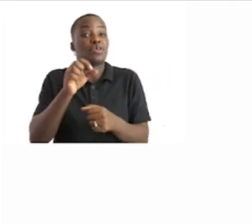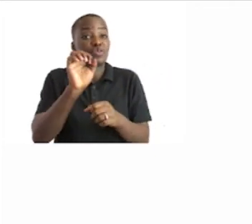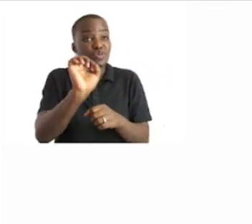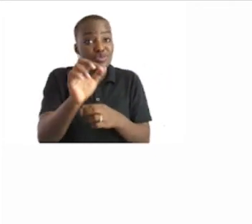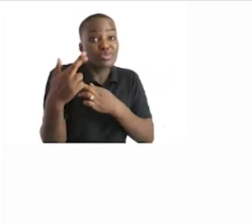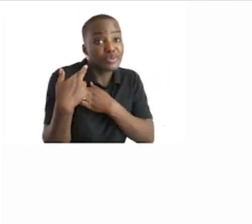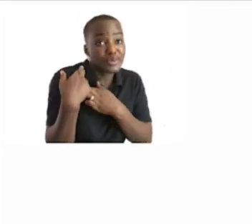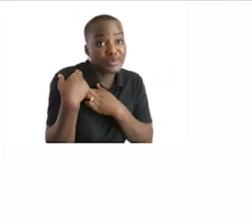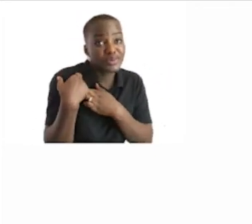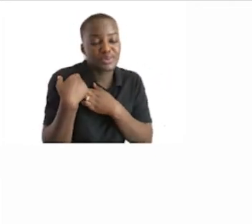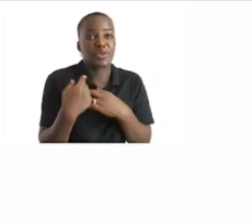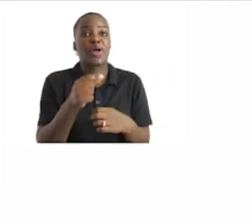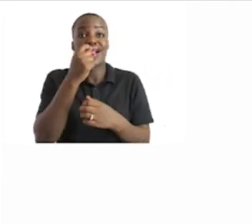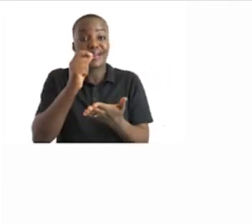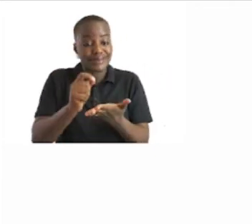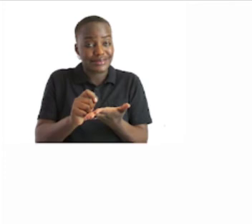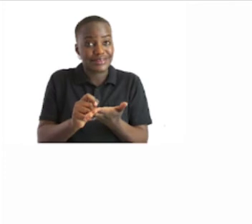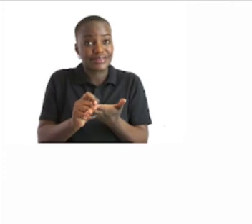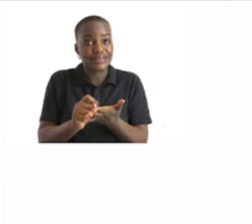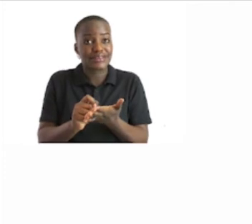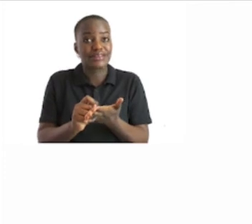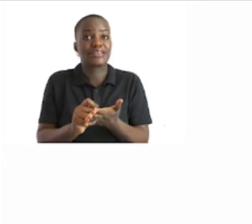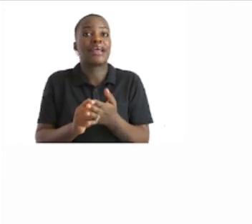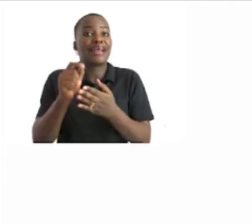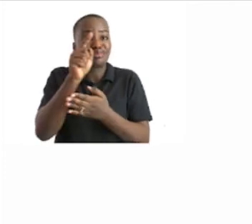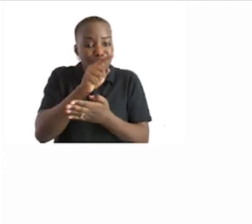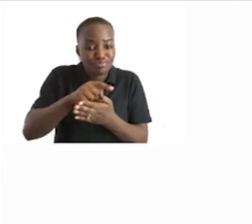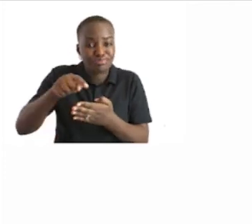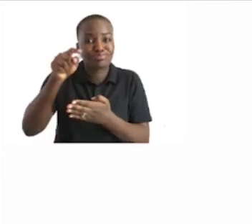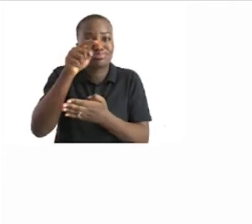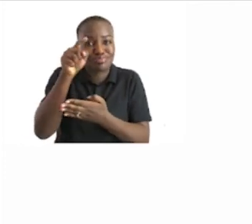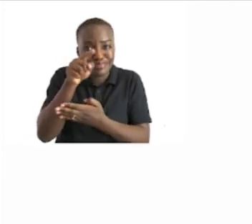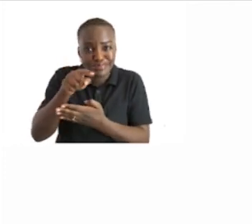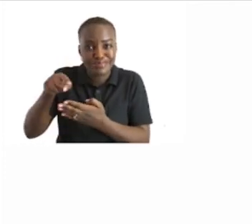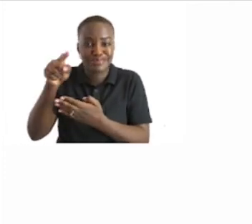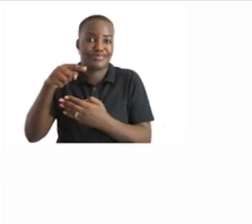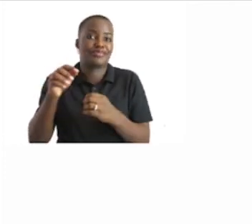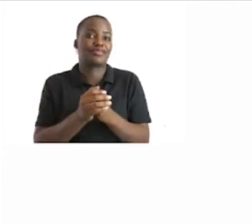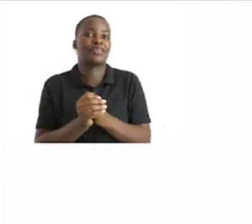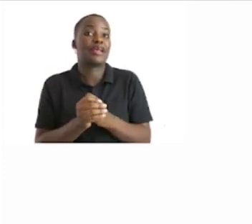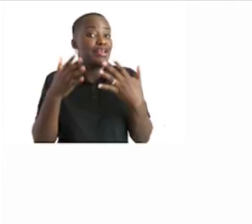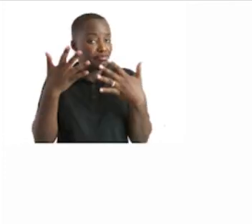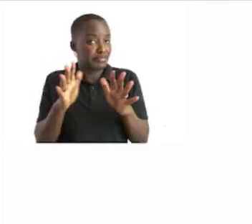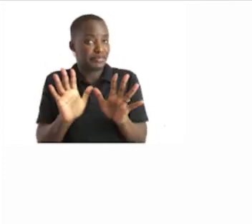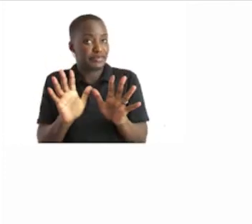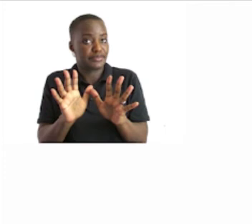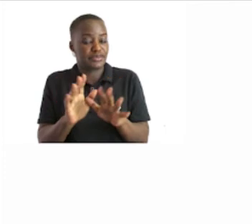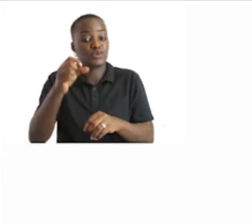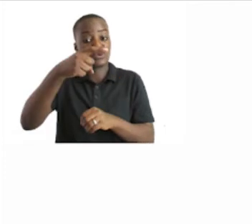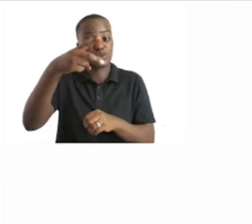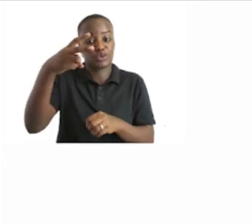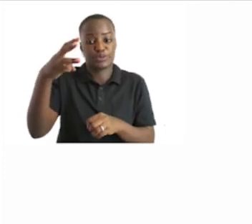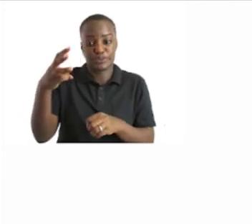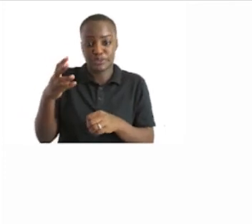job is to take your pencil and group them properly by circling them. And once you're done circling them, you need